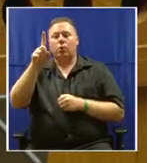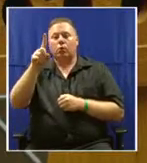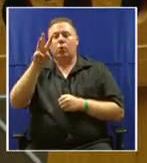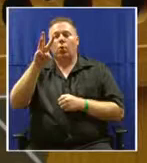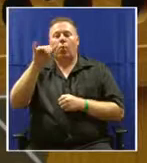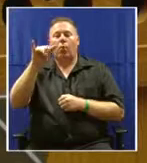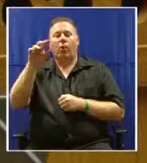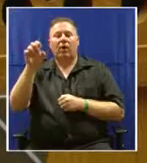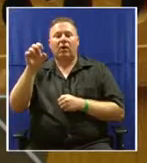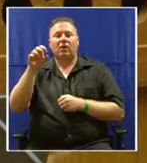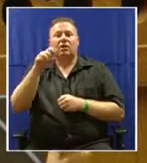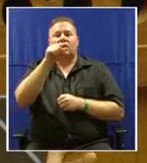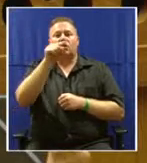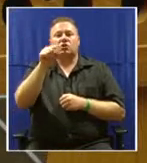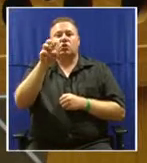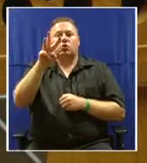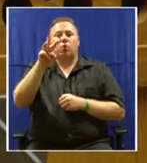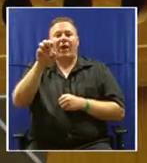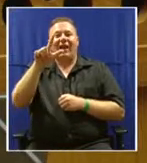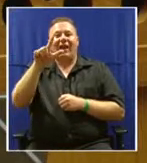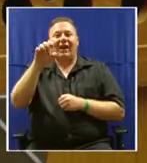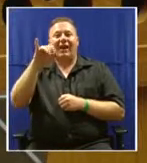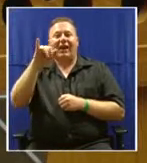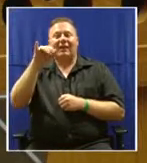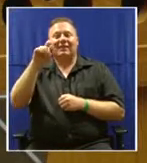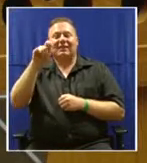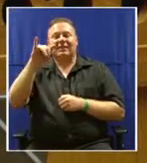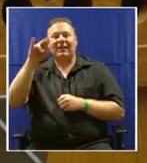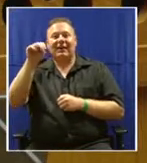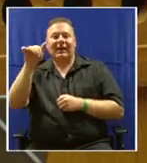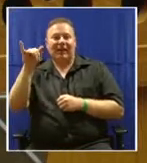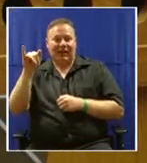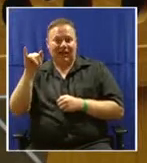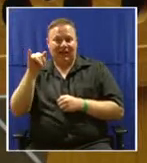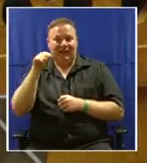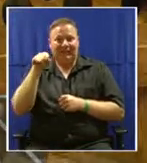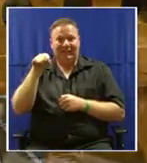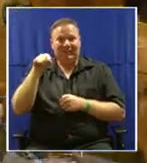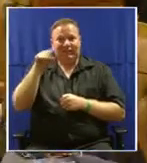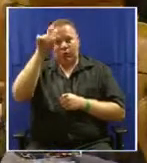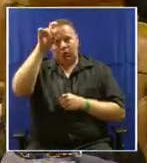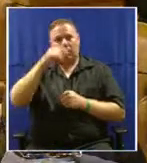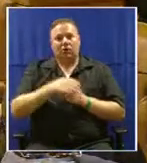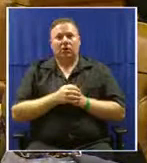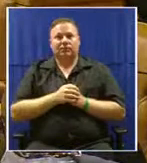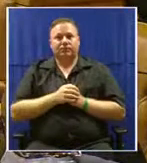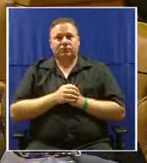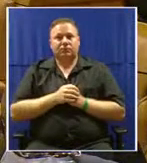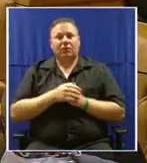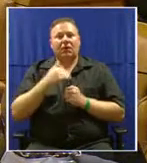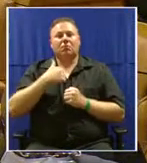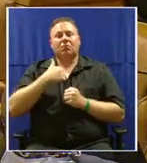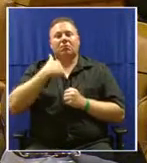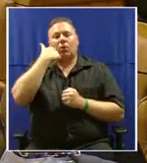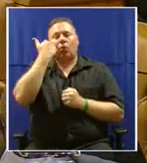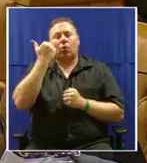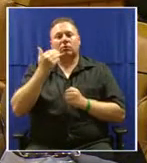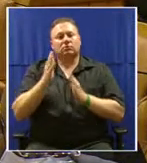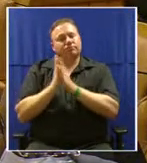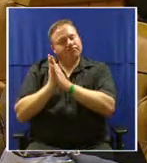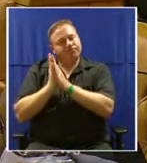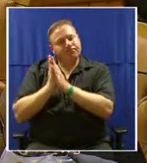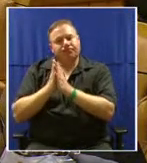days, and he has had to be admitted to hospital. I wish to convey my wishes for